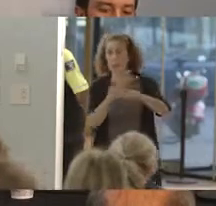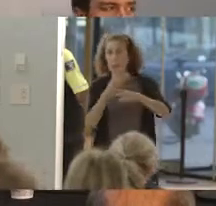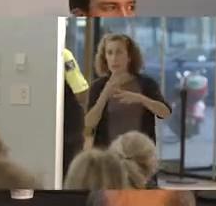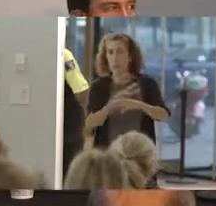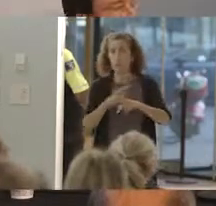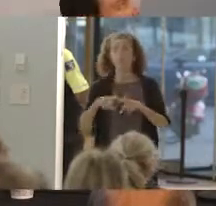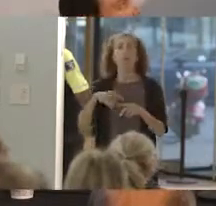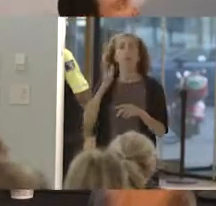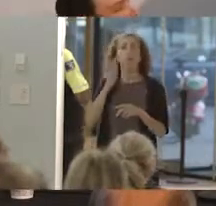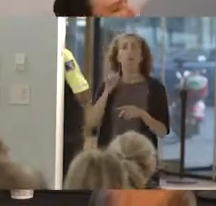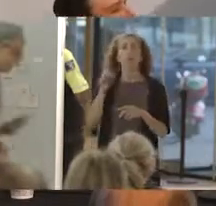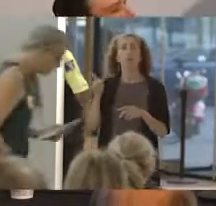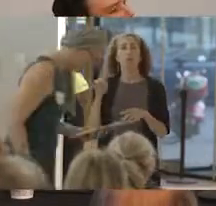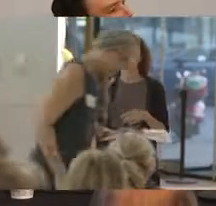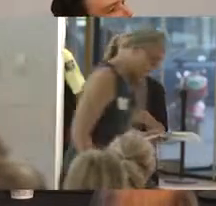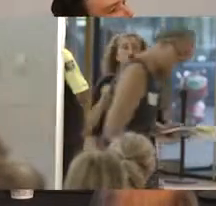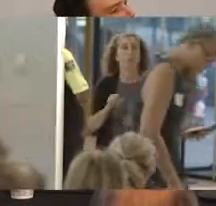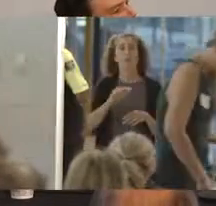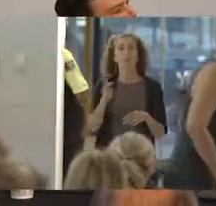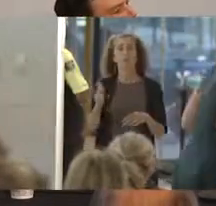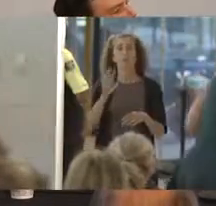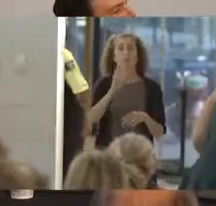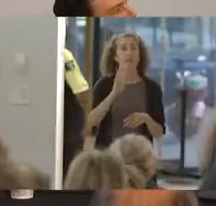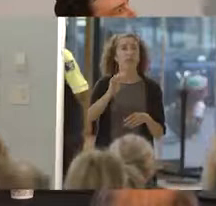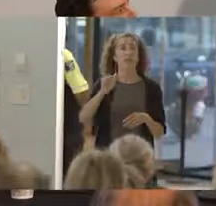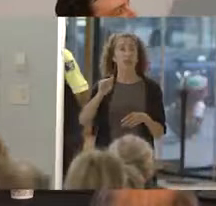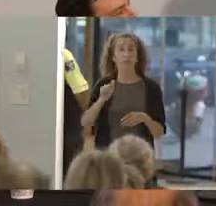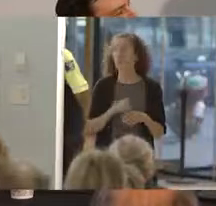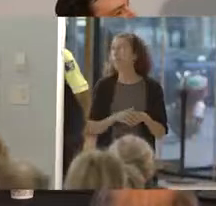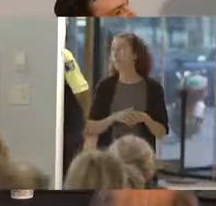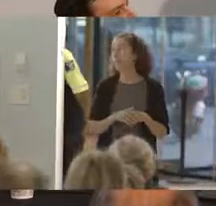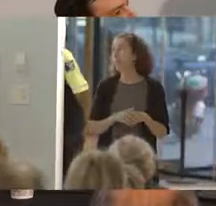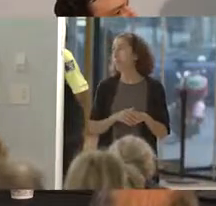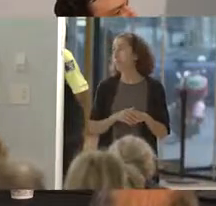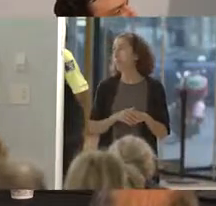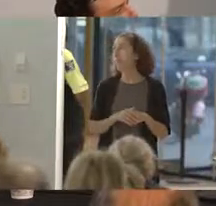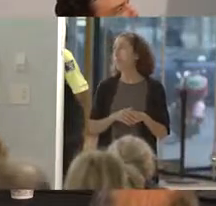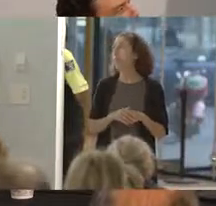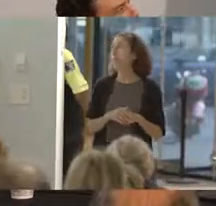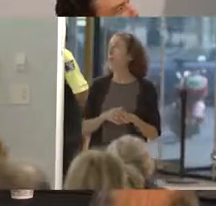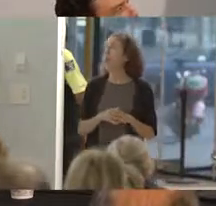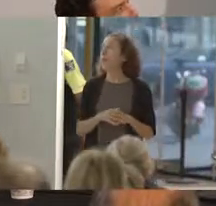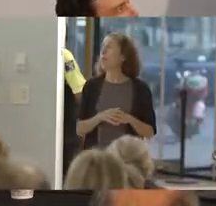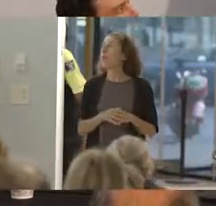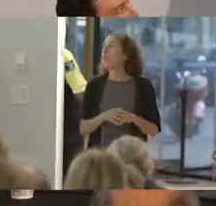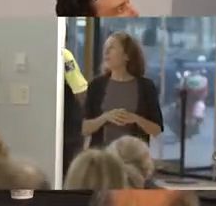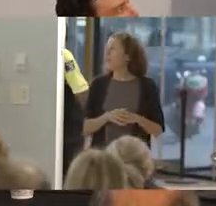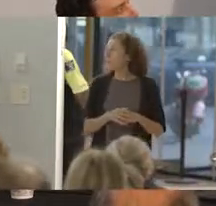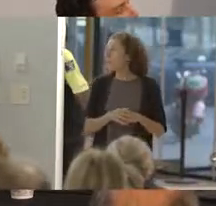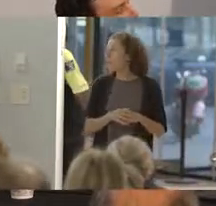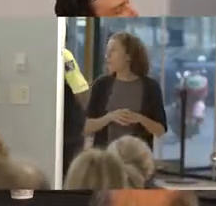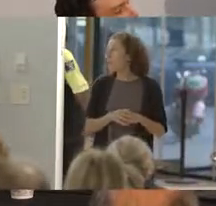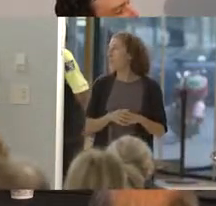6A. In the case that we do have to reconstruct the entirety of the platform, we're carrying that as an alternative, and